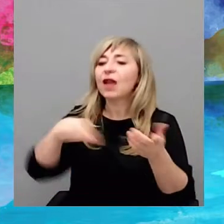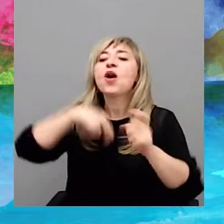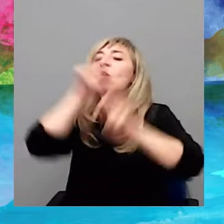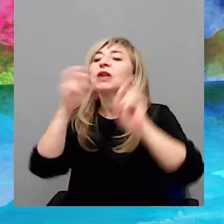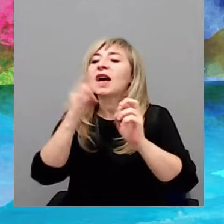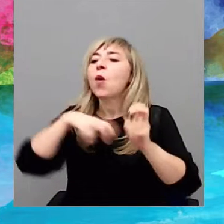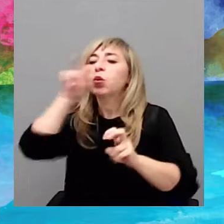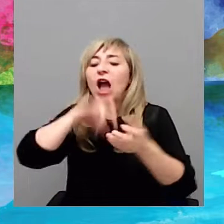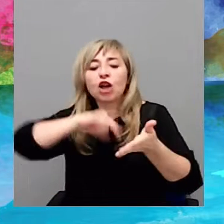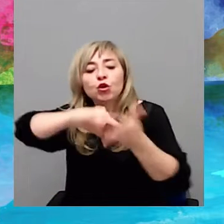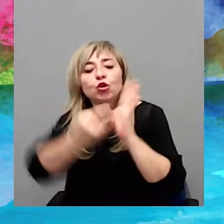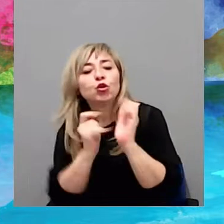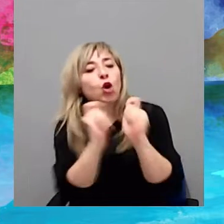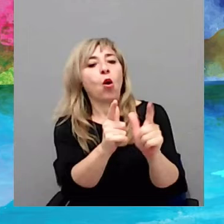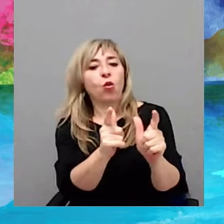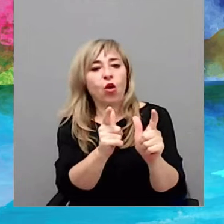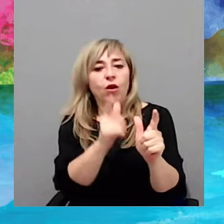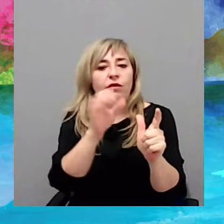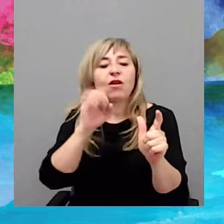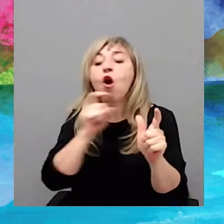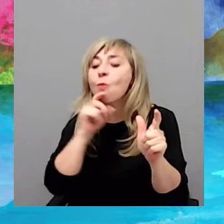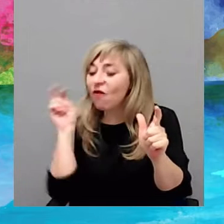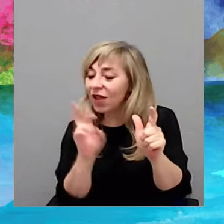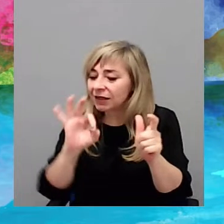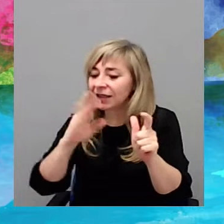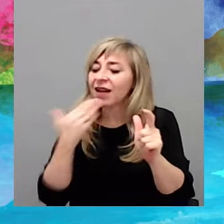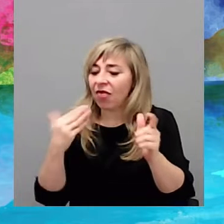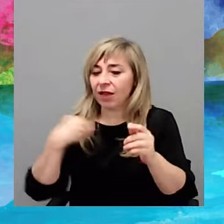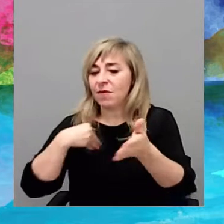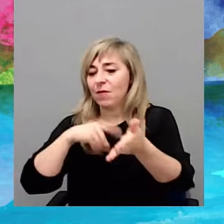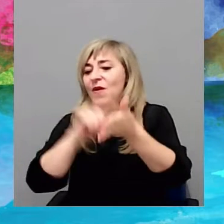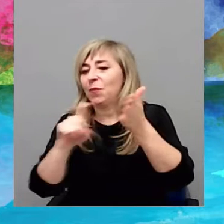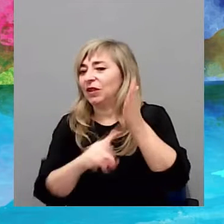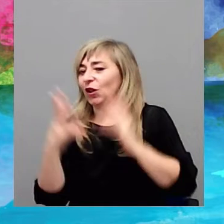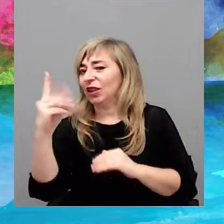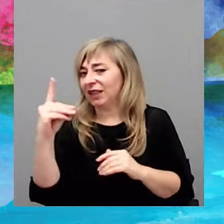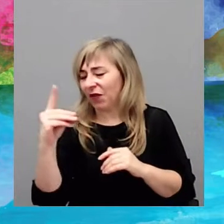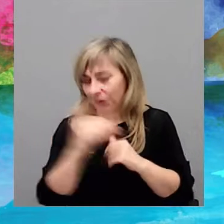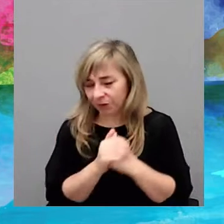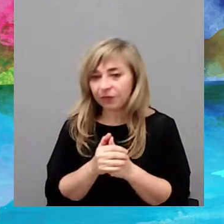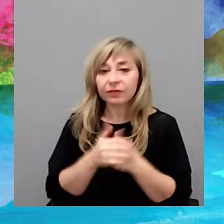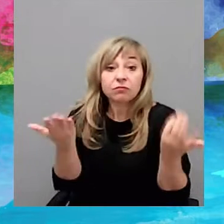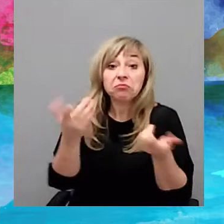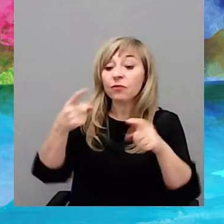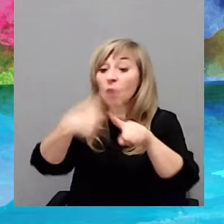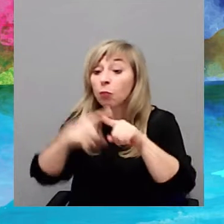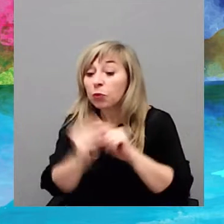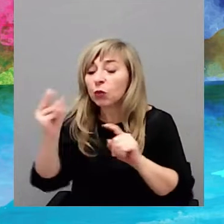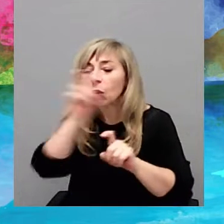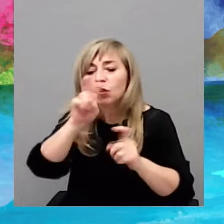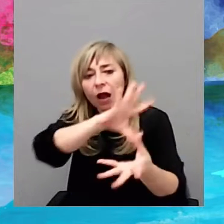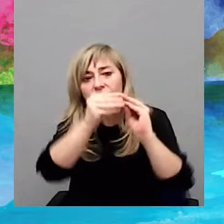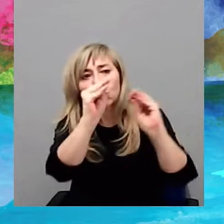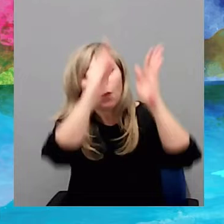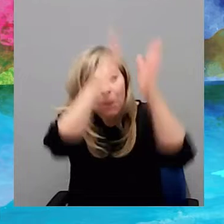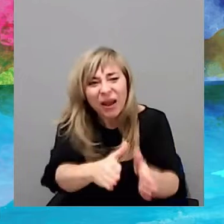solutions using 3D printing and show the different personalized products